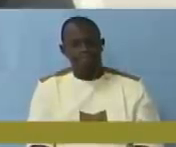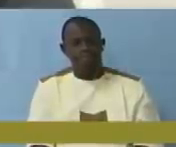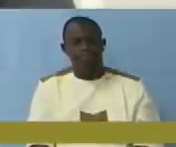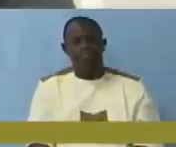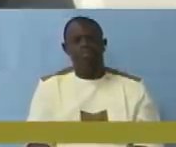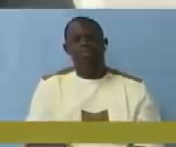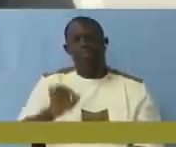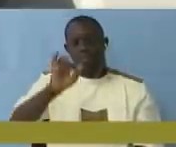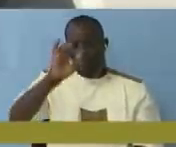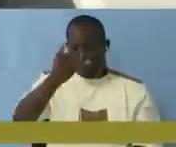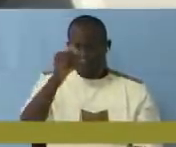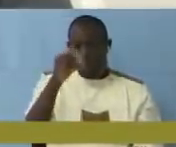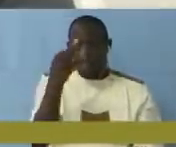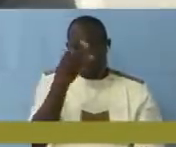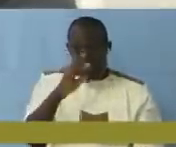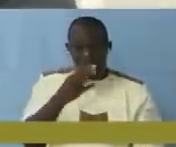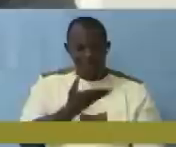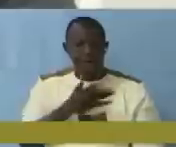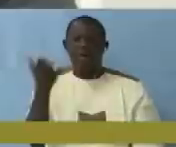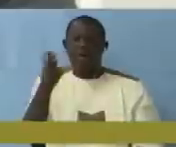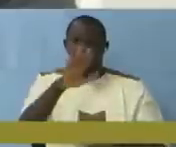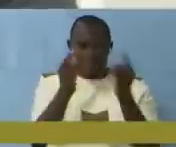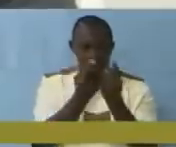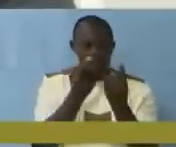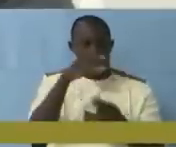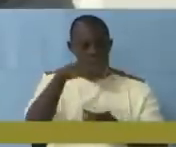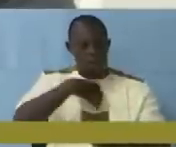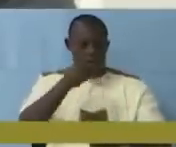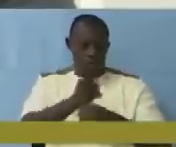there is anything to be investigated, yes.